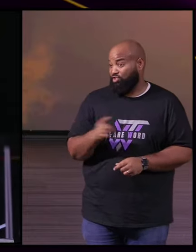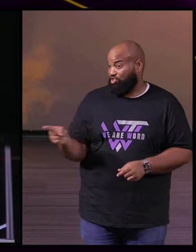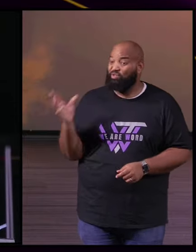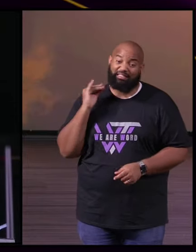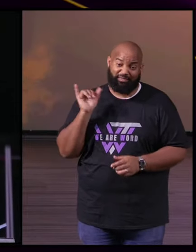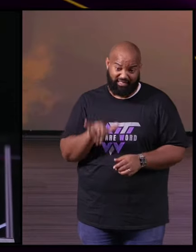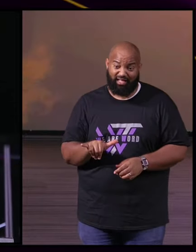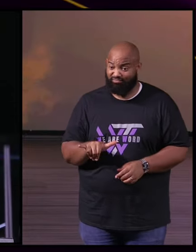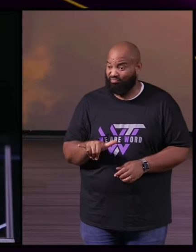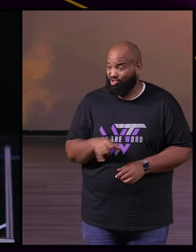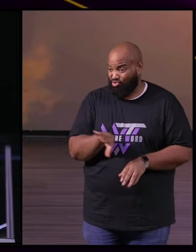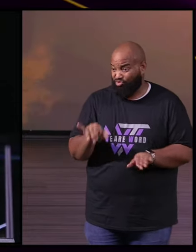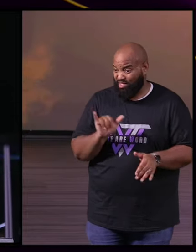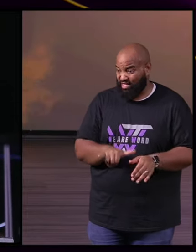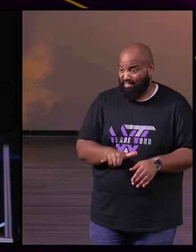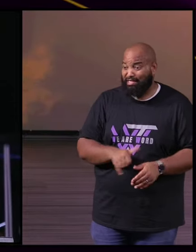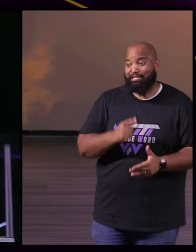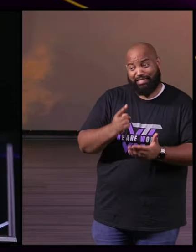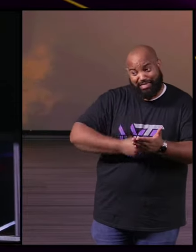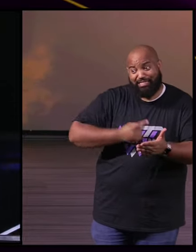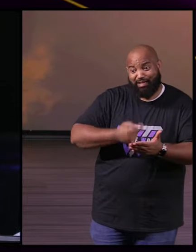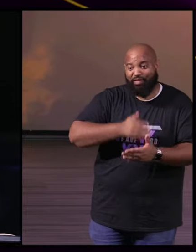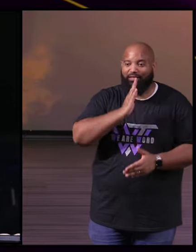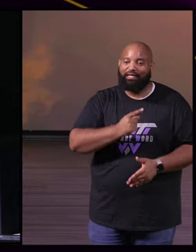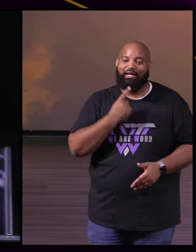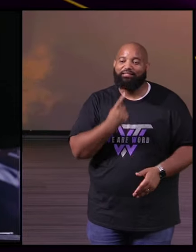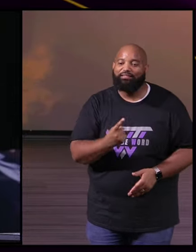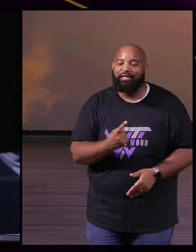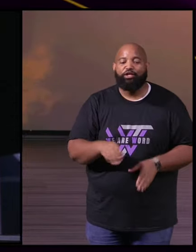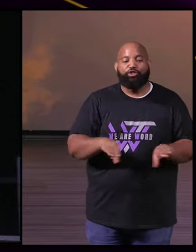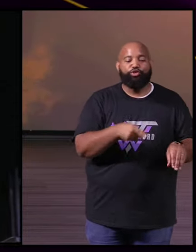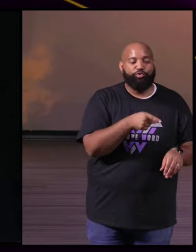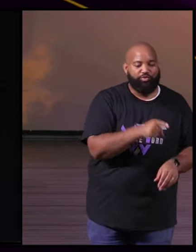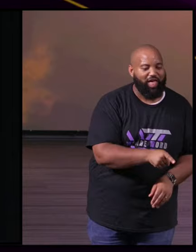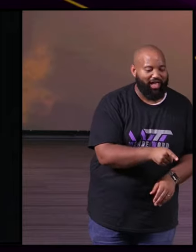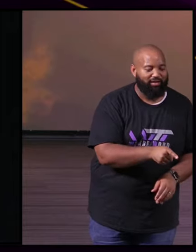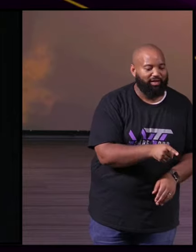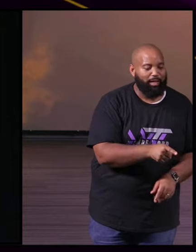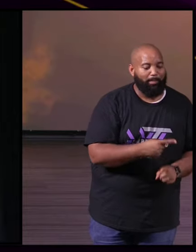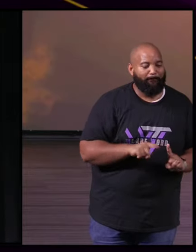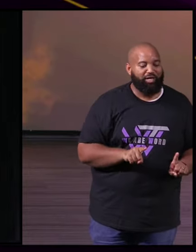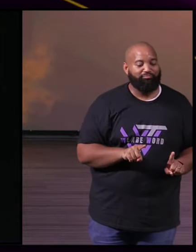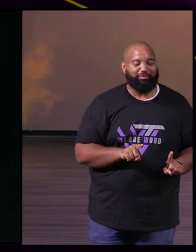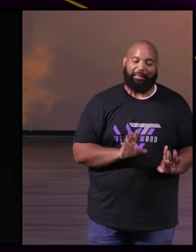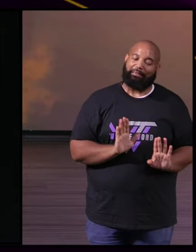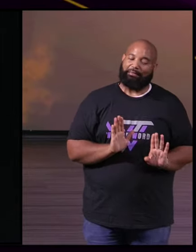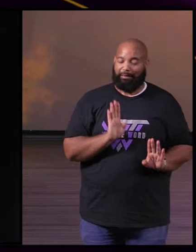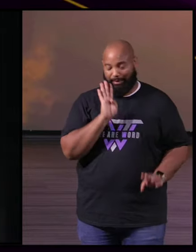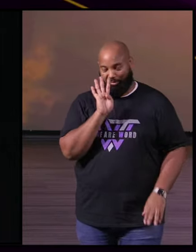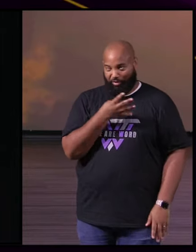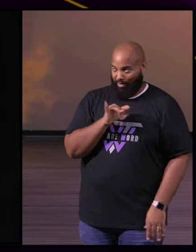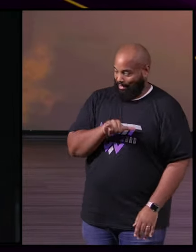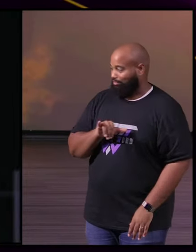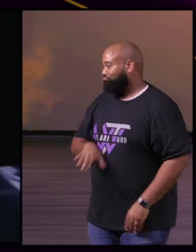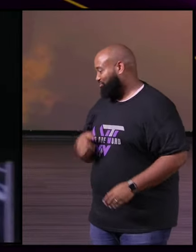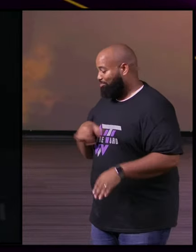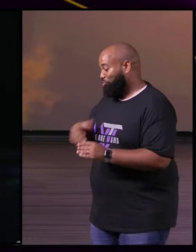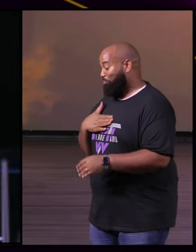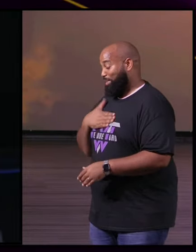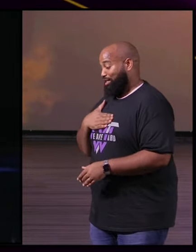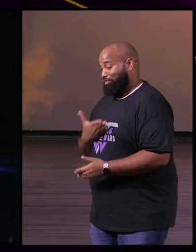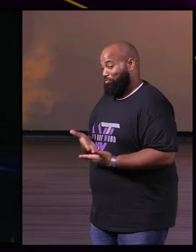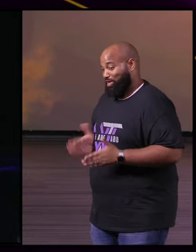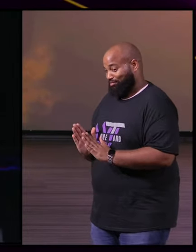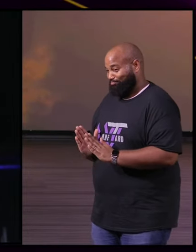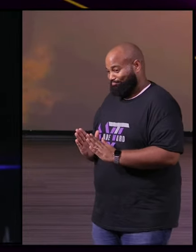at church have had moments where God has told you to do one thing, but your activity had you doing something?